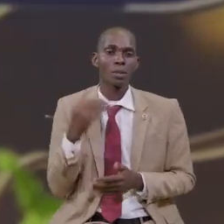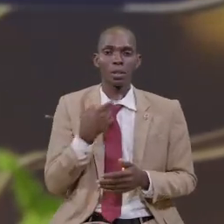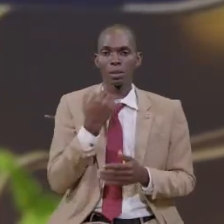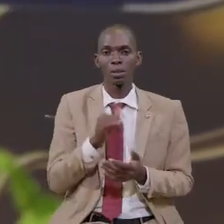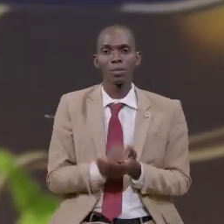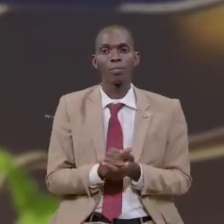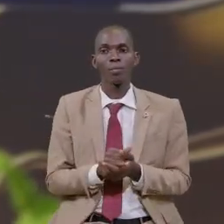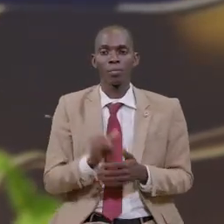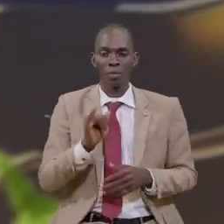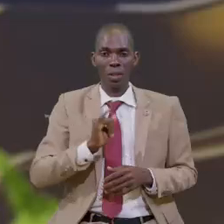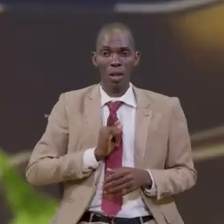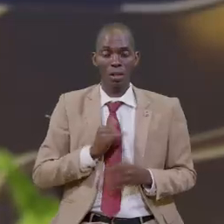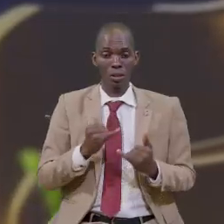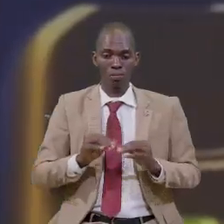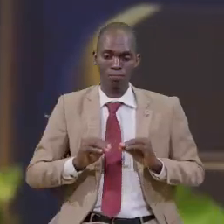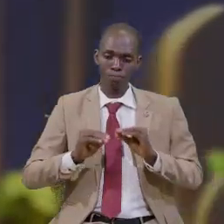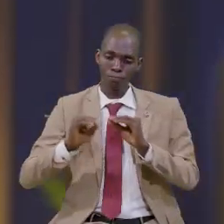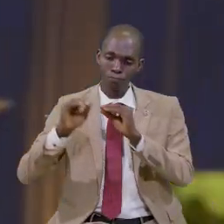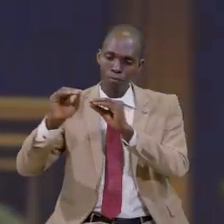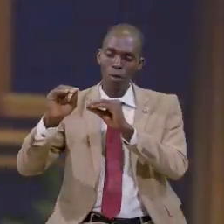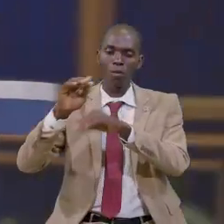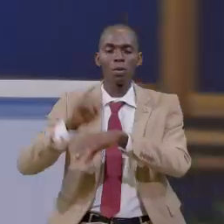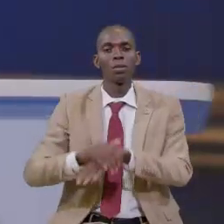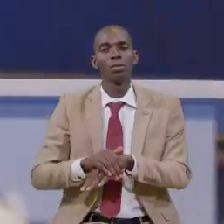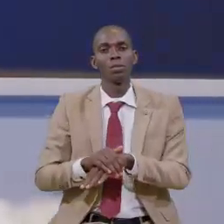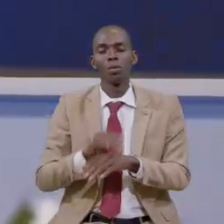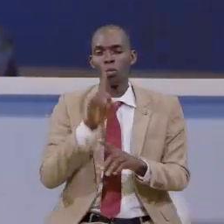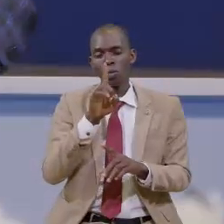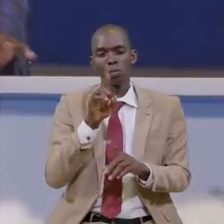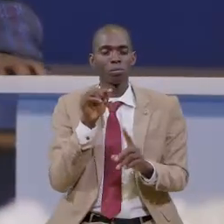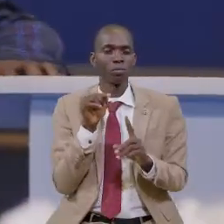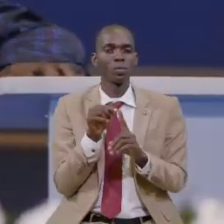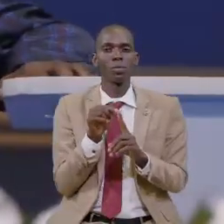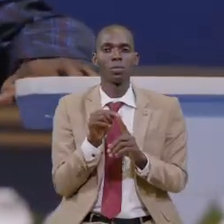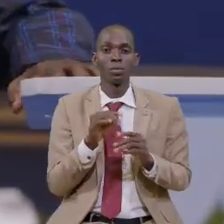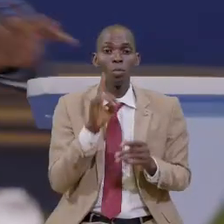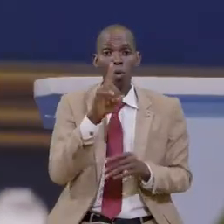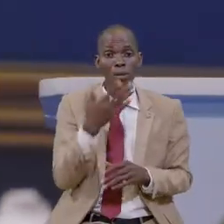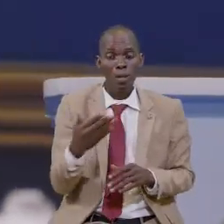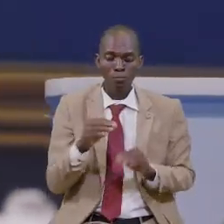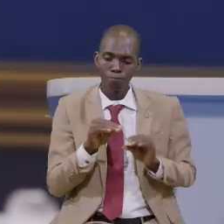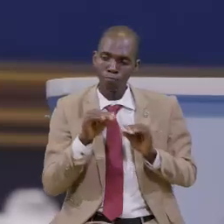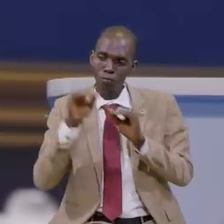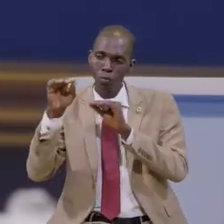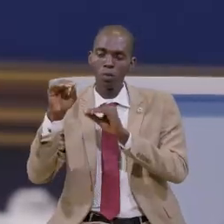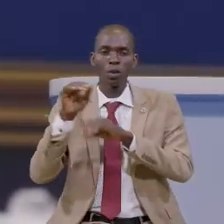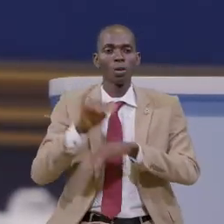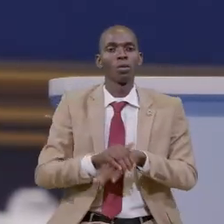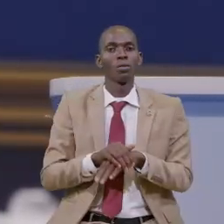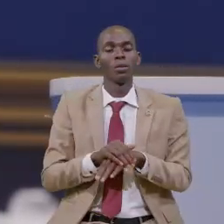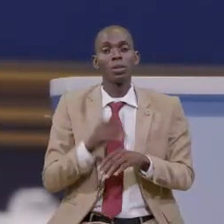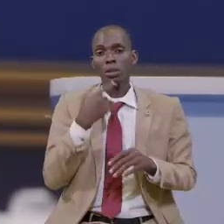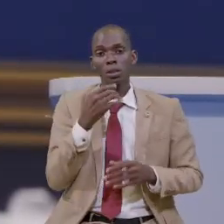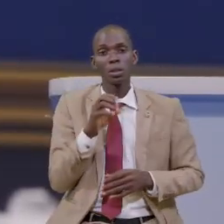reach forth. That's the point. One thing, reaching forth. One thing, reaching forth. It says,